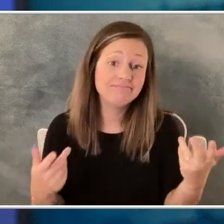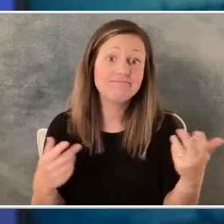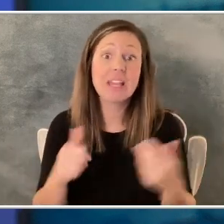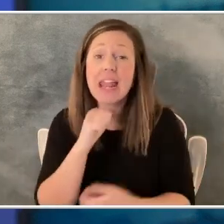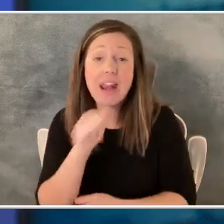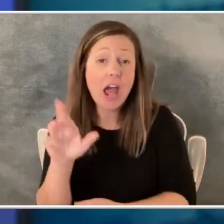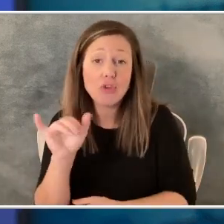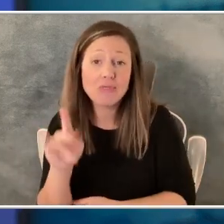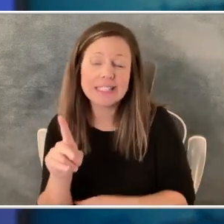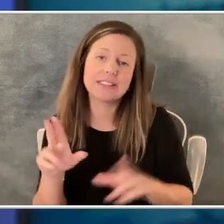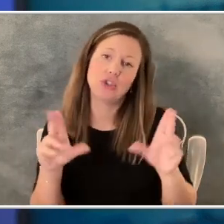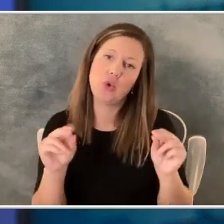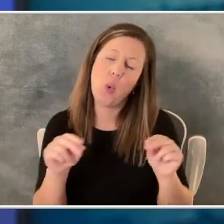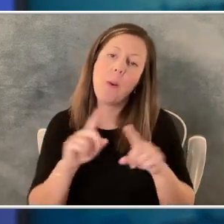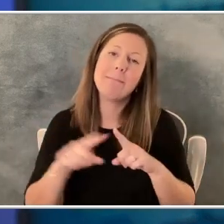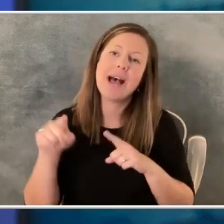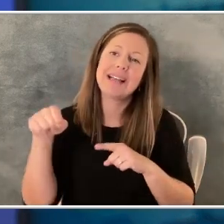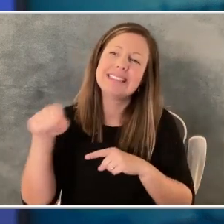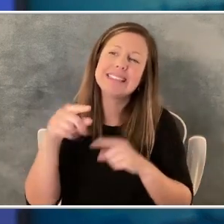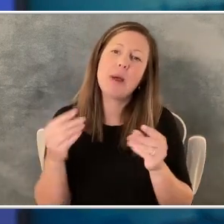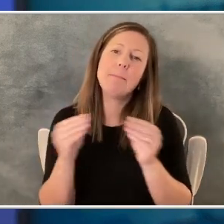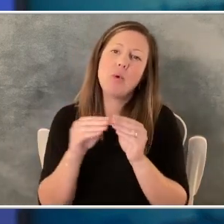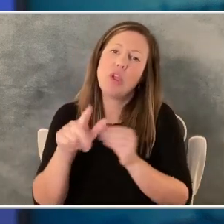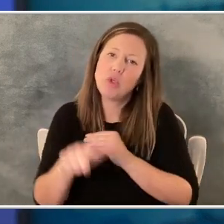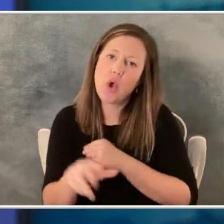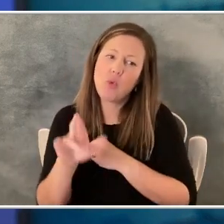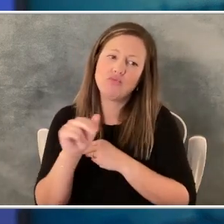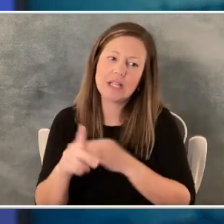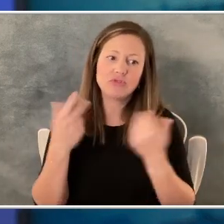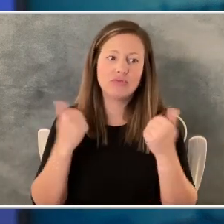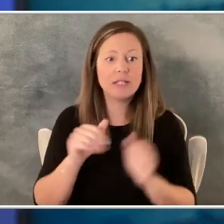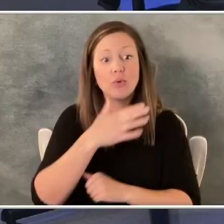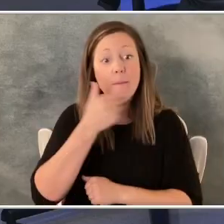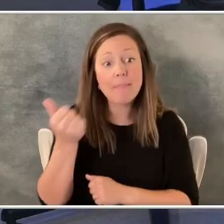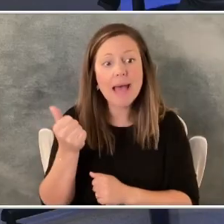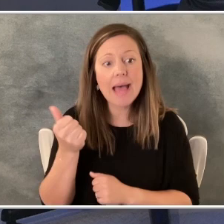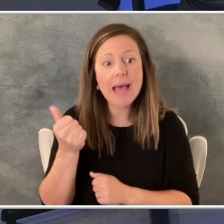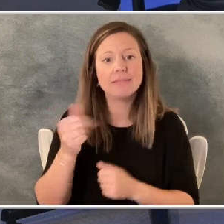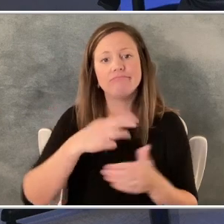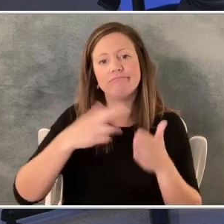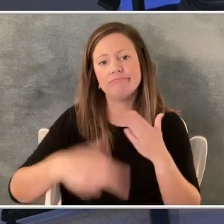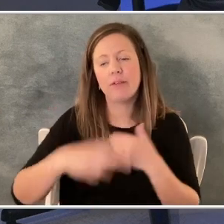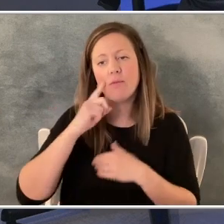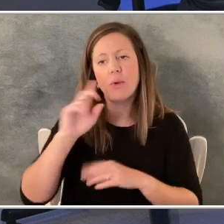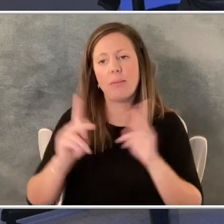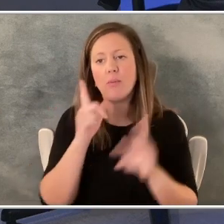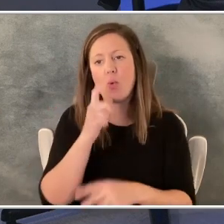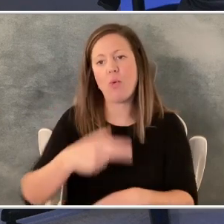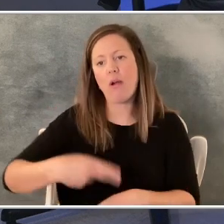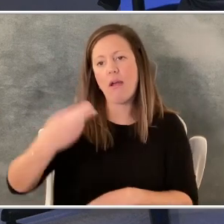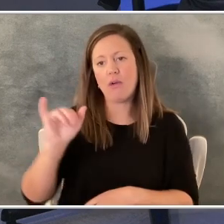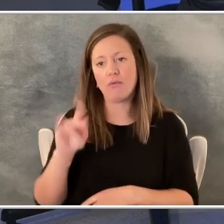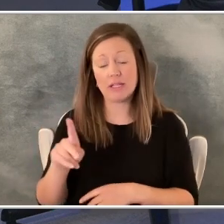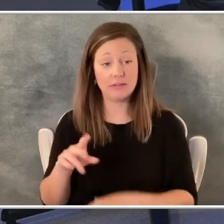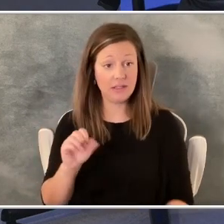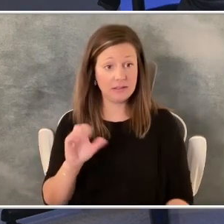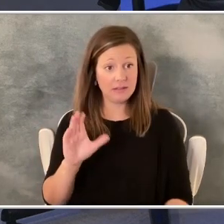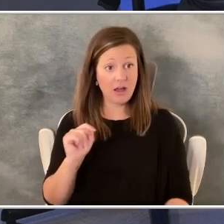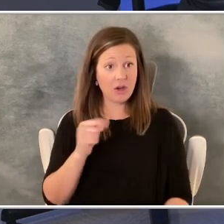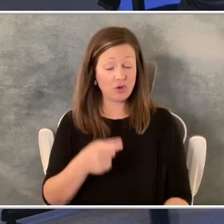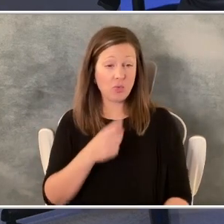just lower risk. So we're trying to optimize the outcomes for people that are high risk. And Scott, looking back, you would call yourself a heavy smoker back in the